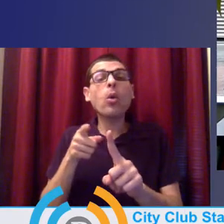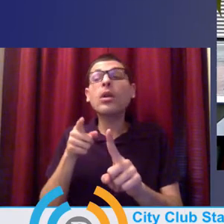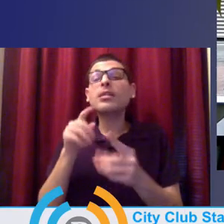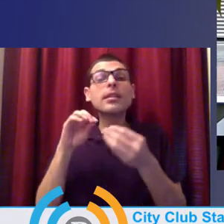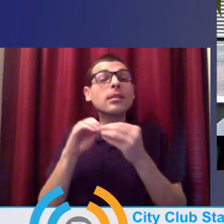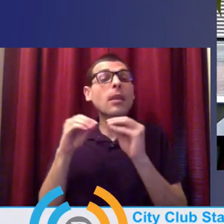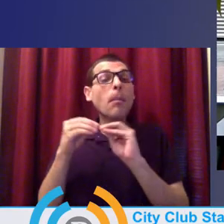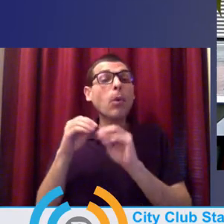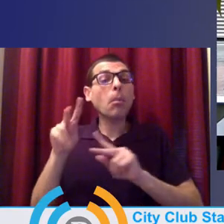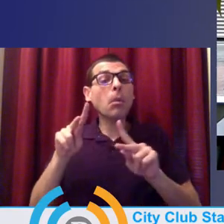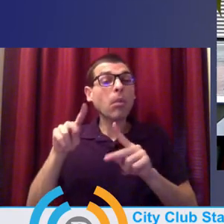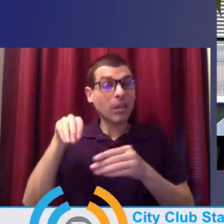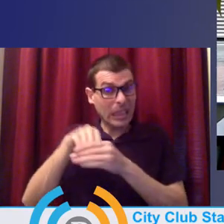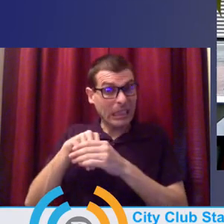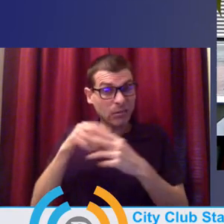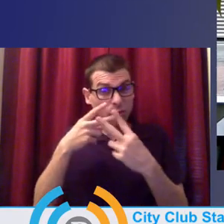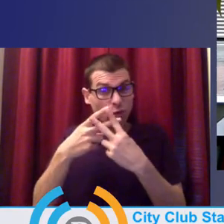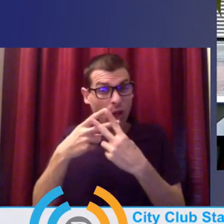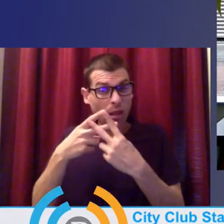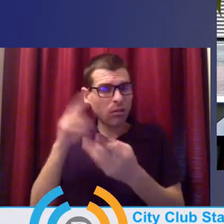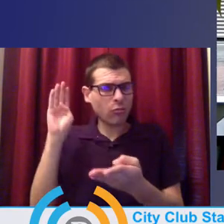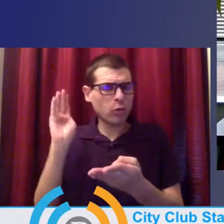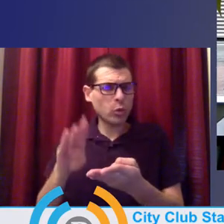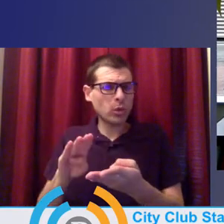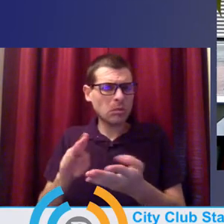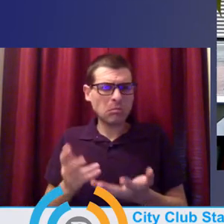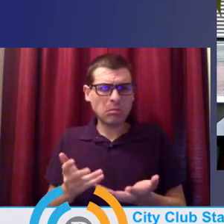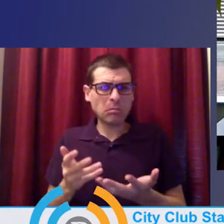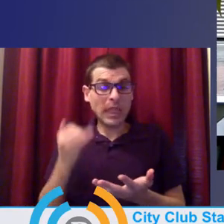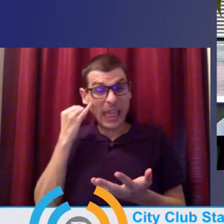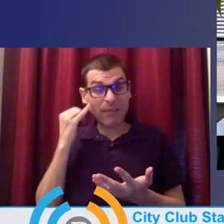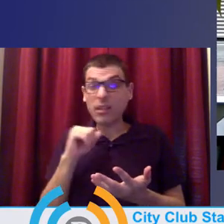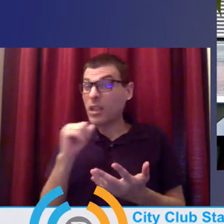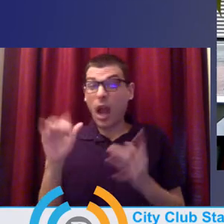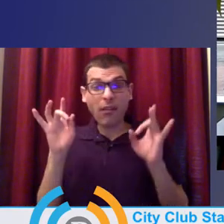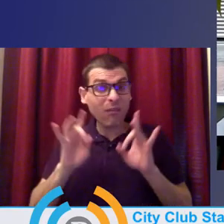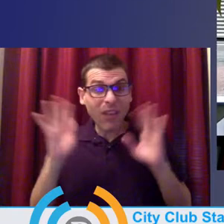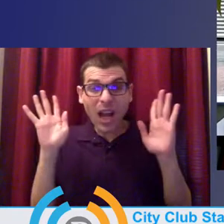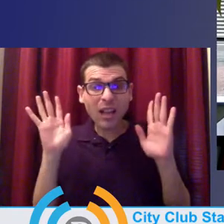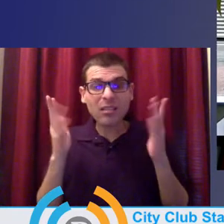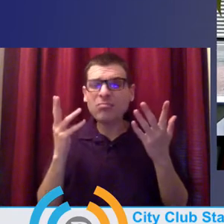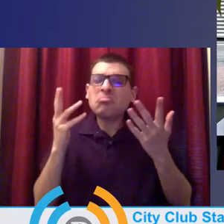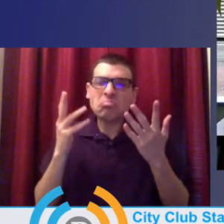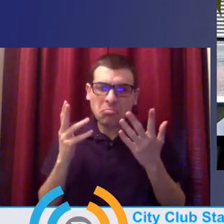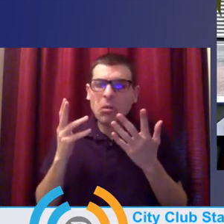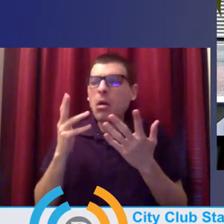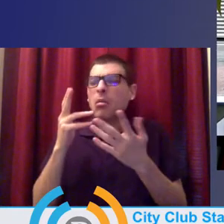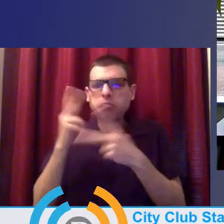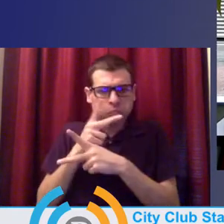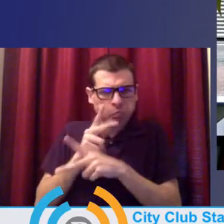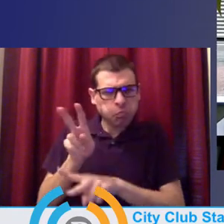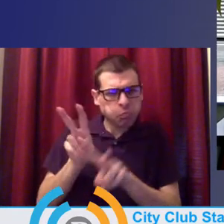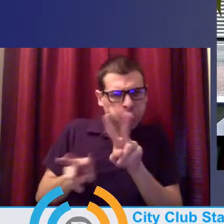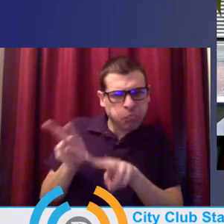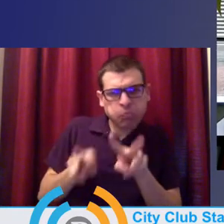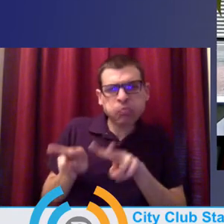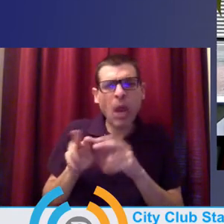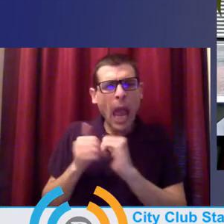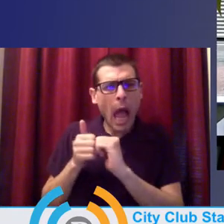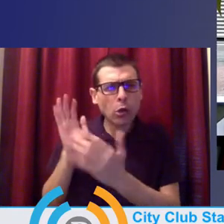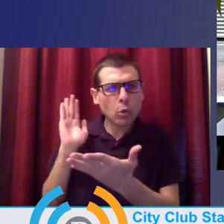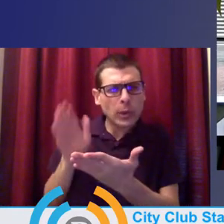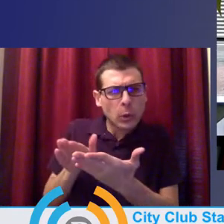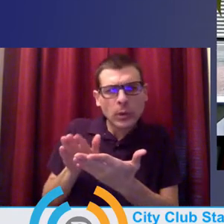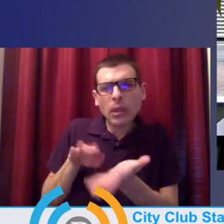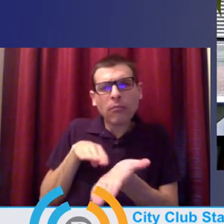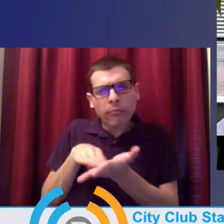jails for reasons other than violent crime. And so the fact that we